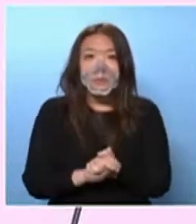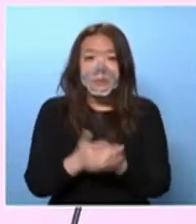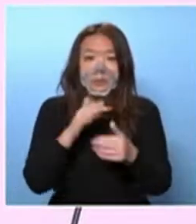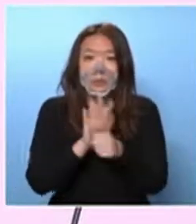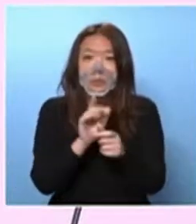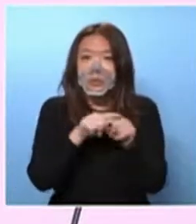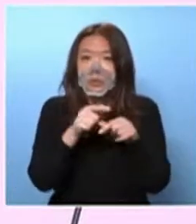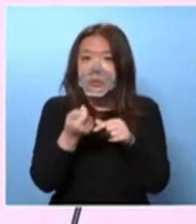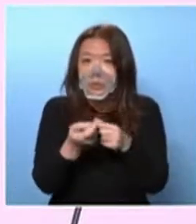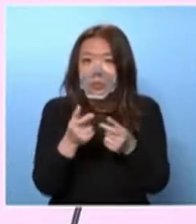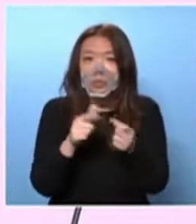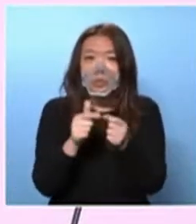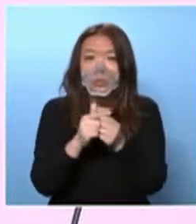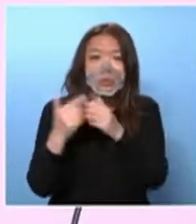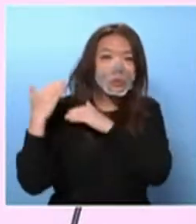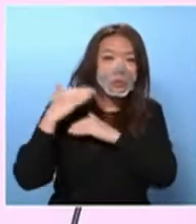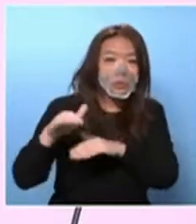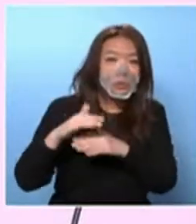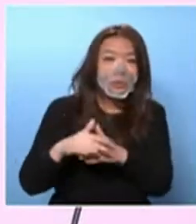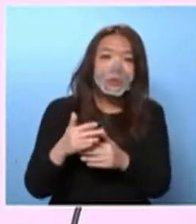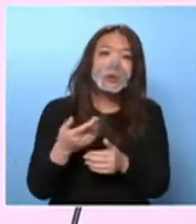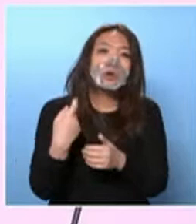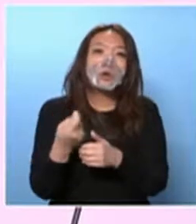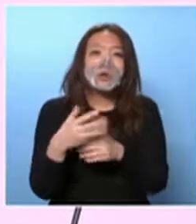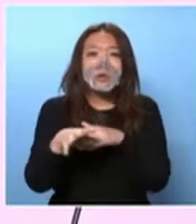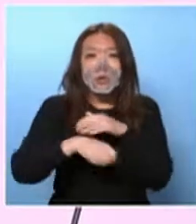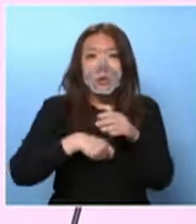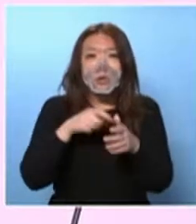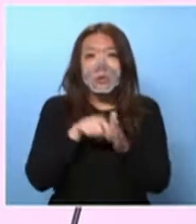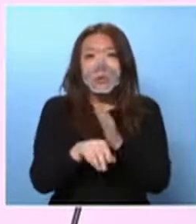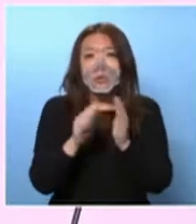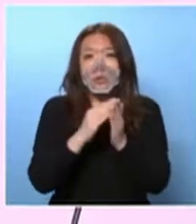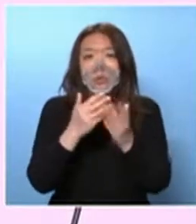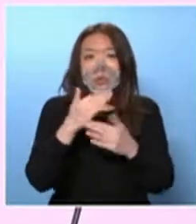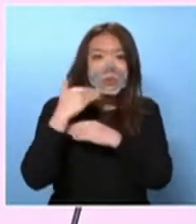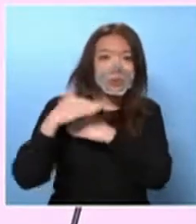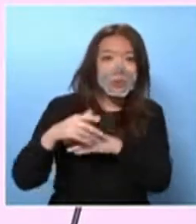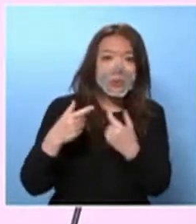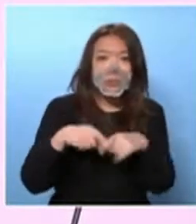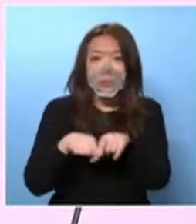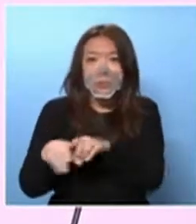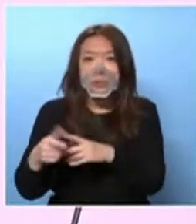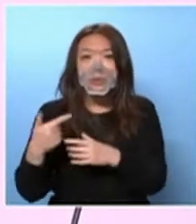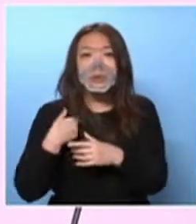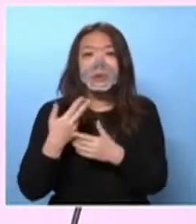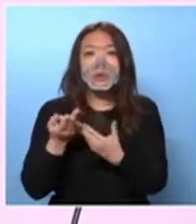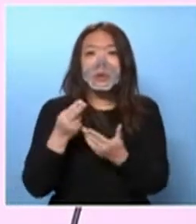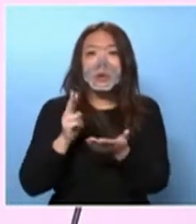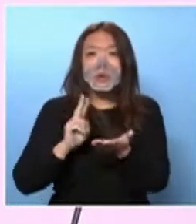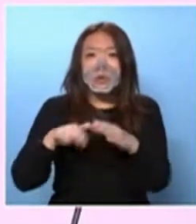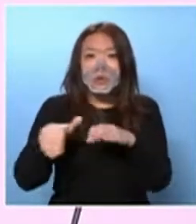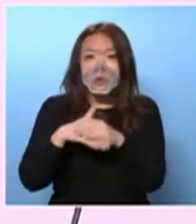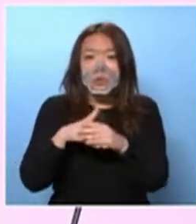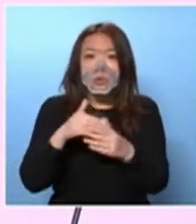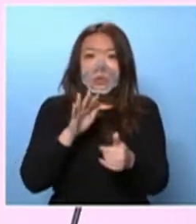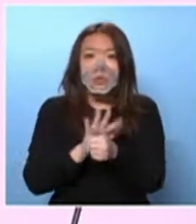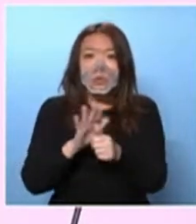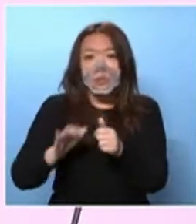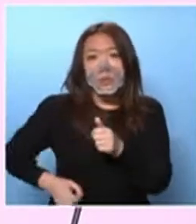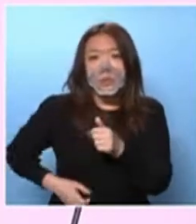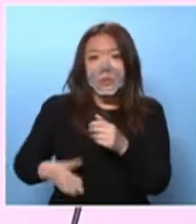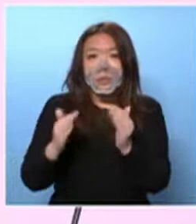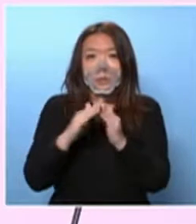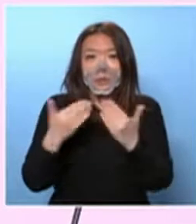To help small and medium-sized exporters secure export financing from banks more easily, the Hong Kong Export